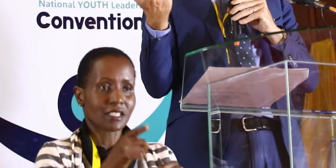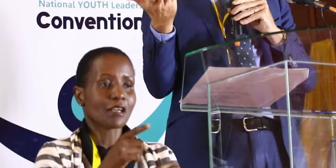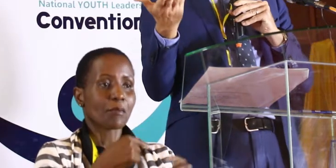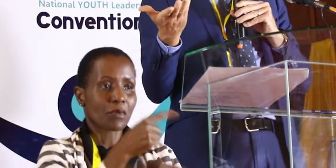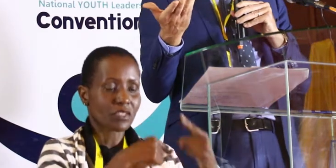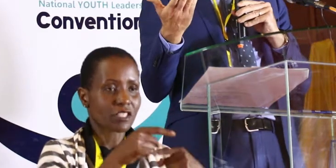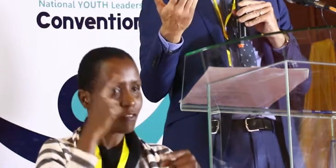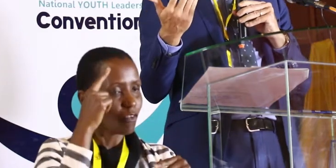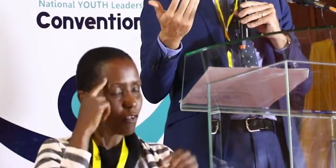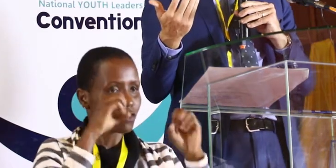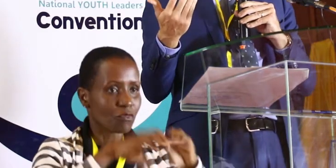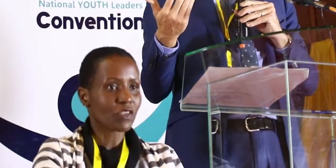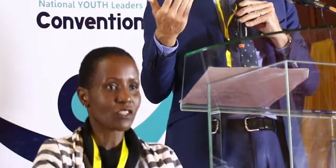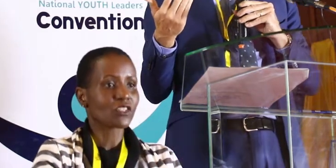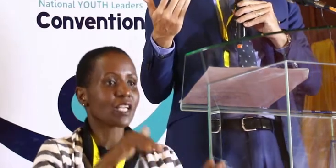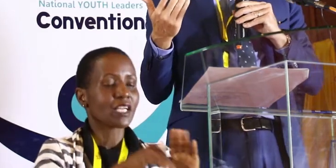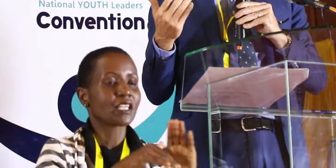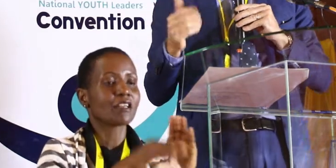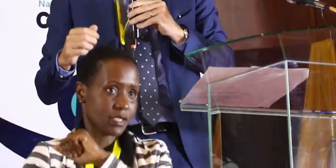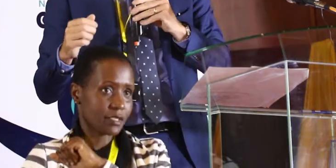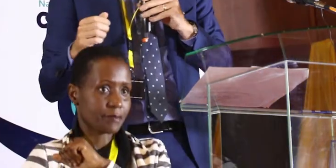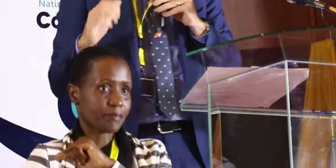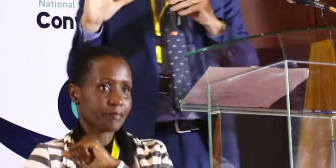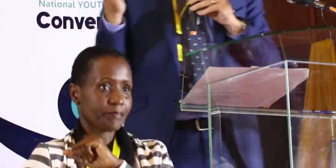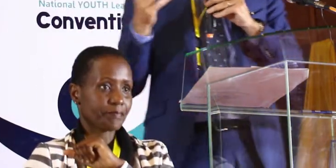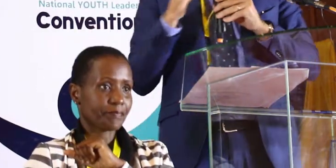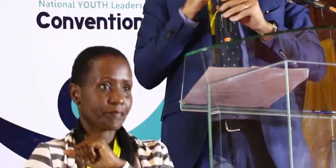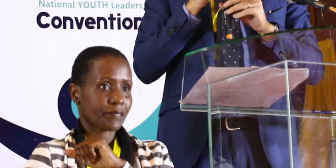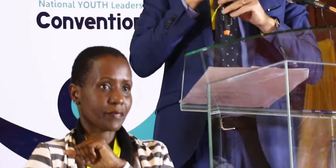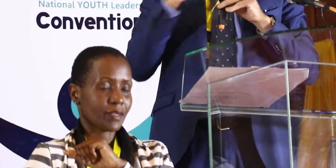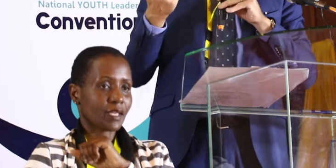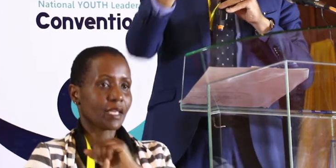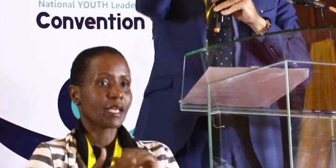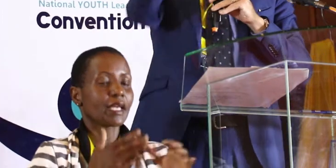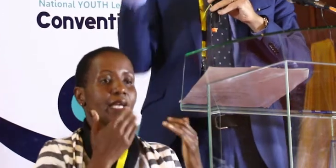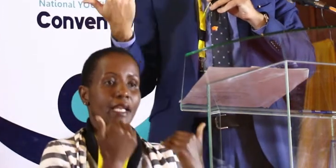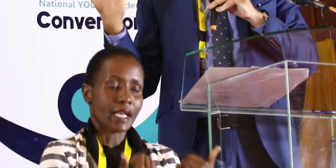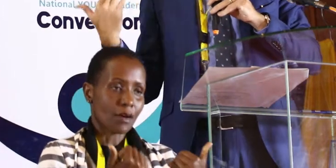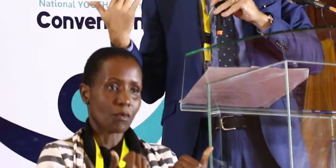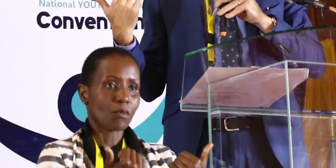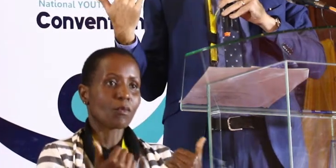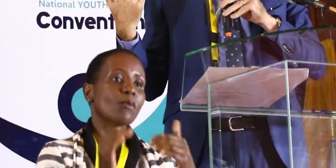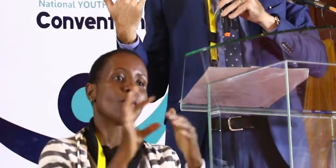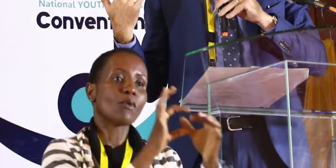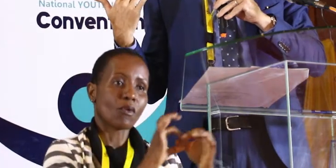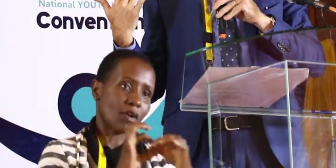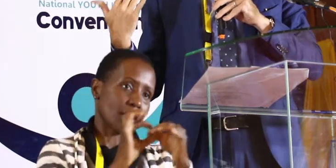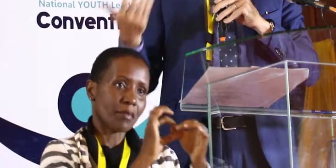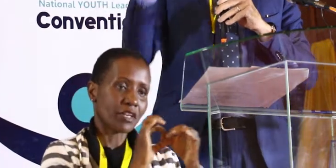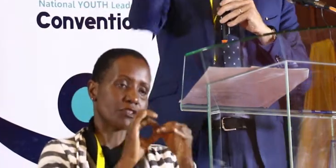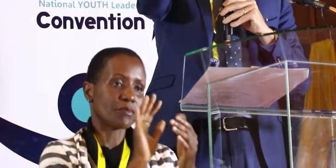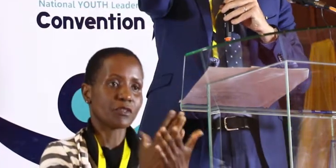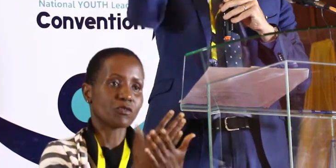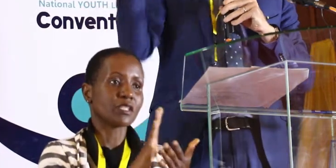you all represent in the 47 counties. Now, the collaboration between